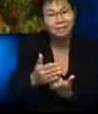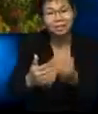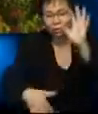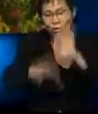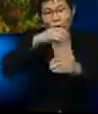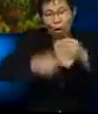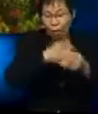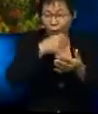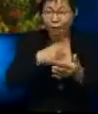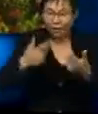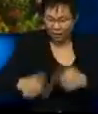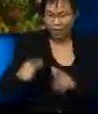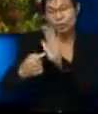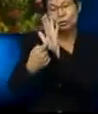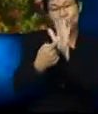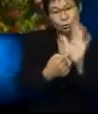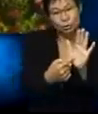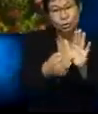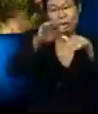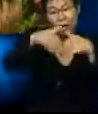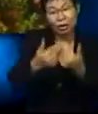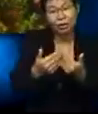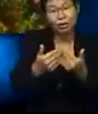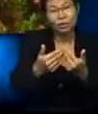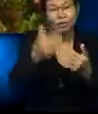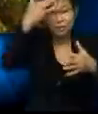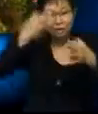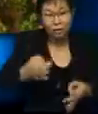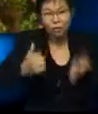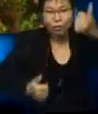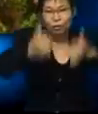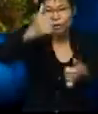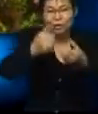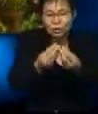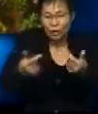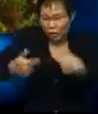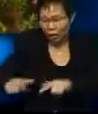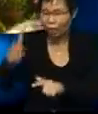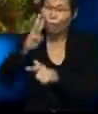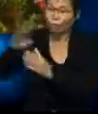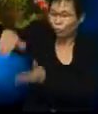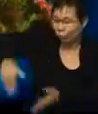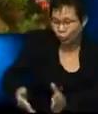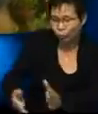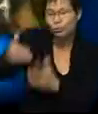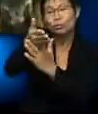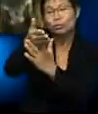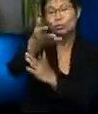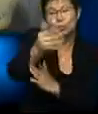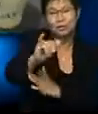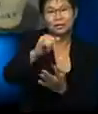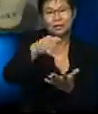To find out about it, let me show you how you can determine which soil will allow water to flow easily through